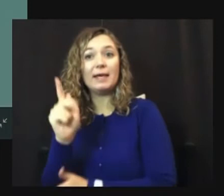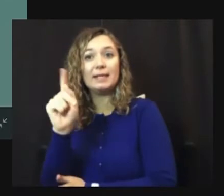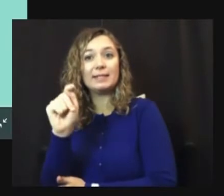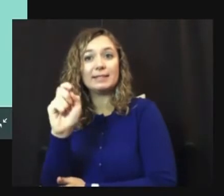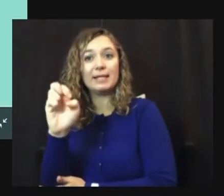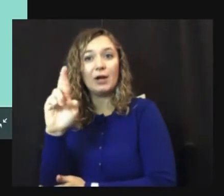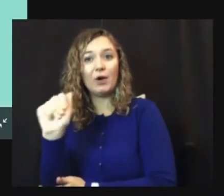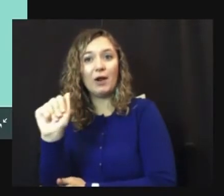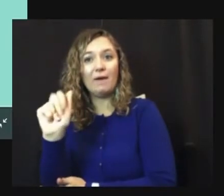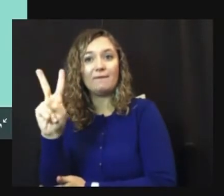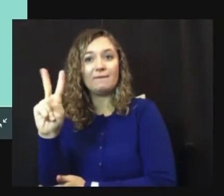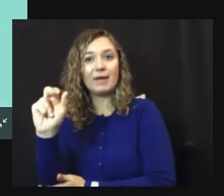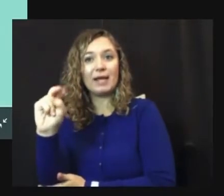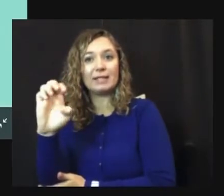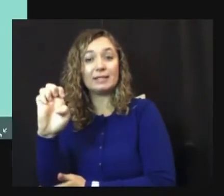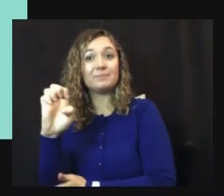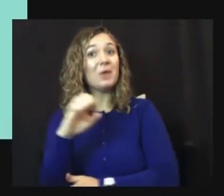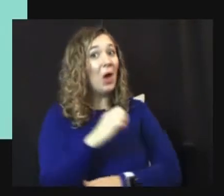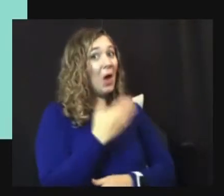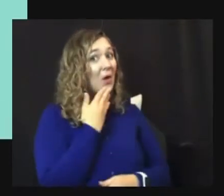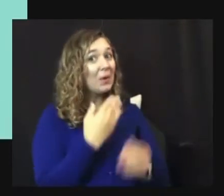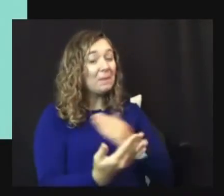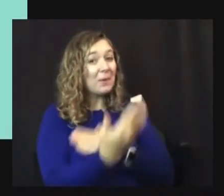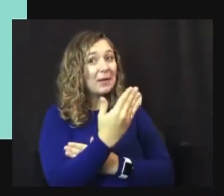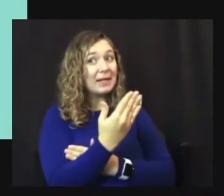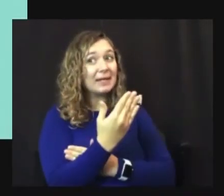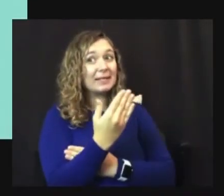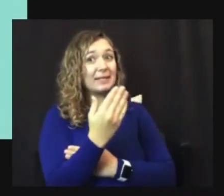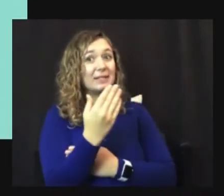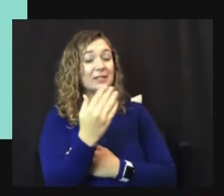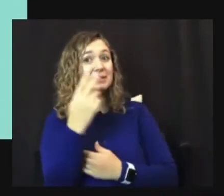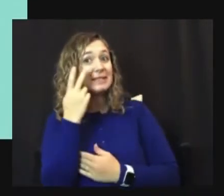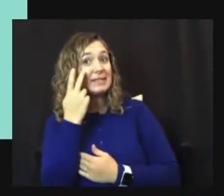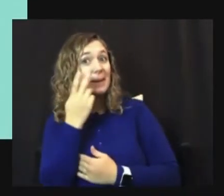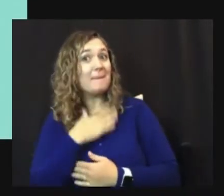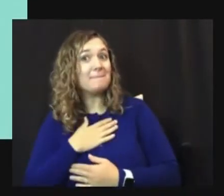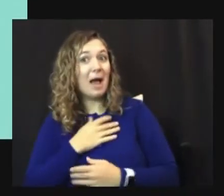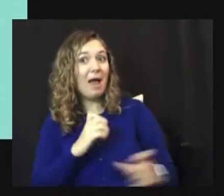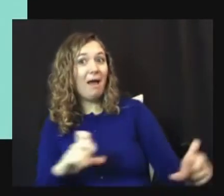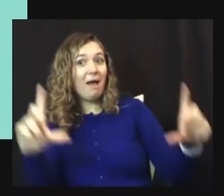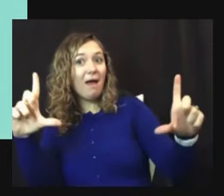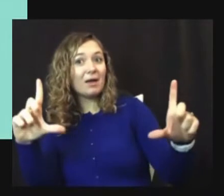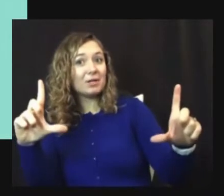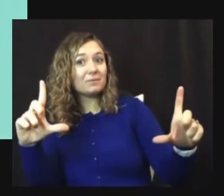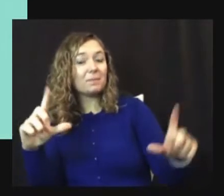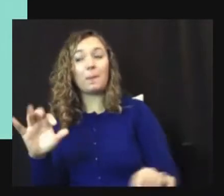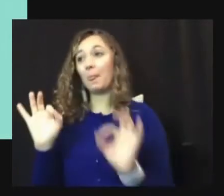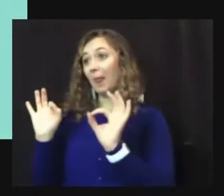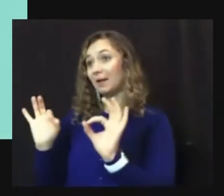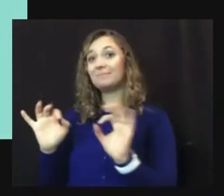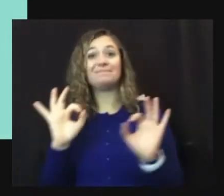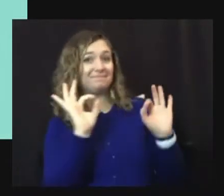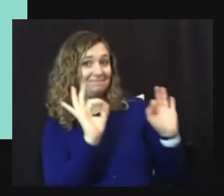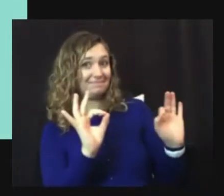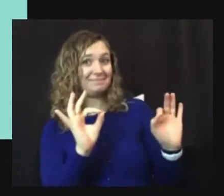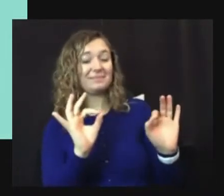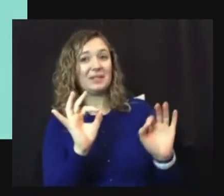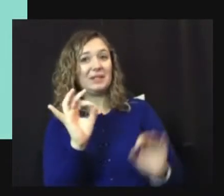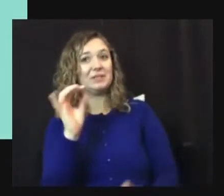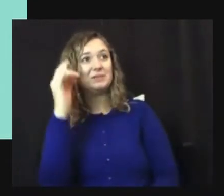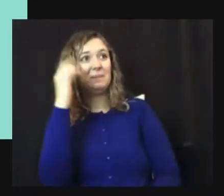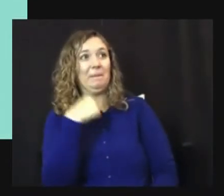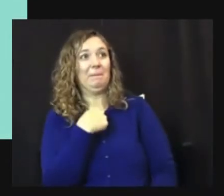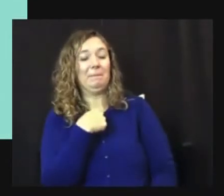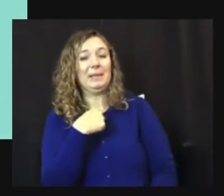Good morning, everyone. Is my screen showing, Kate? Are we good? Okay, we're good. We are good to go. It was just me really big then for a